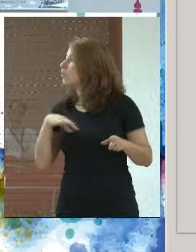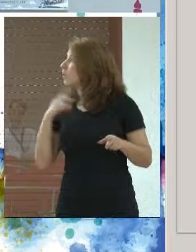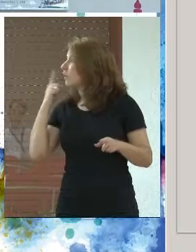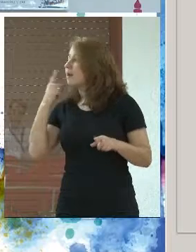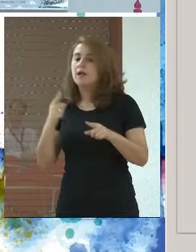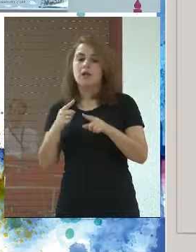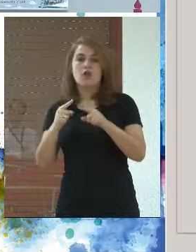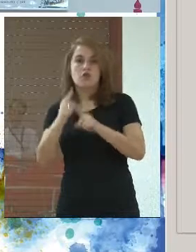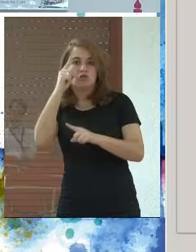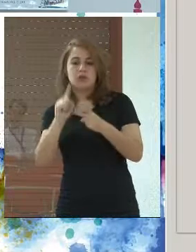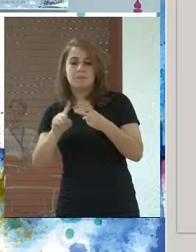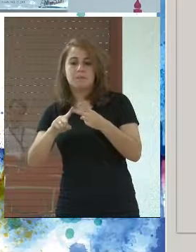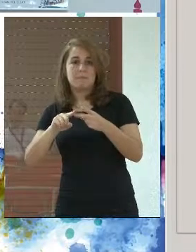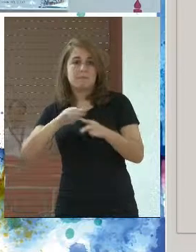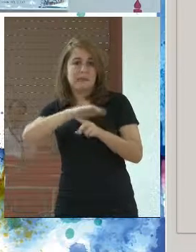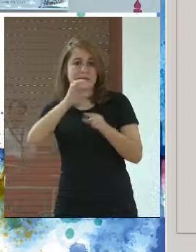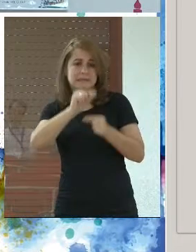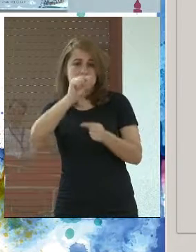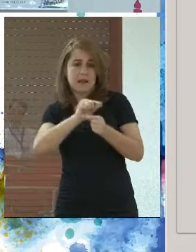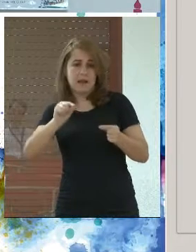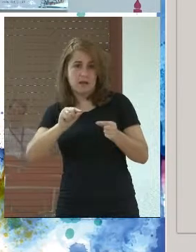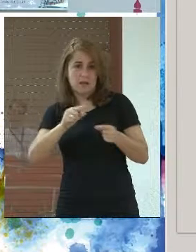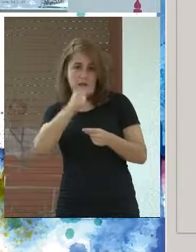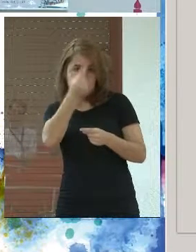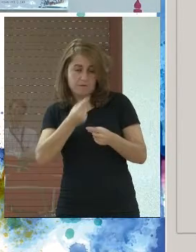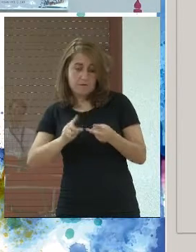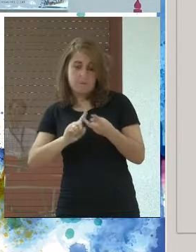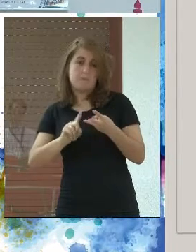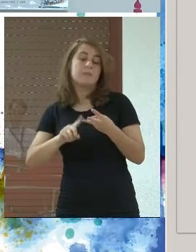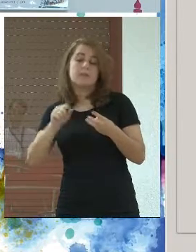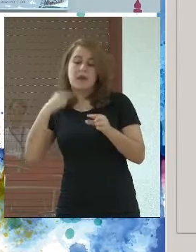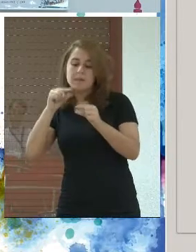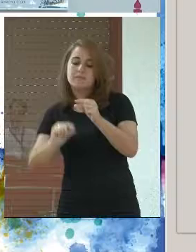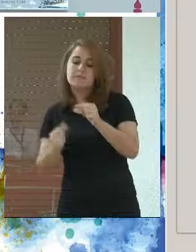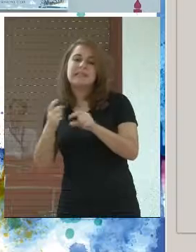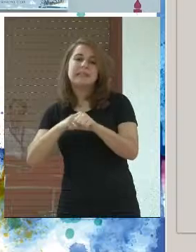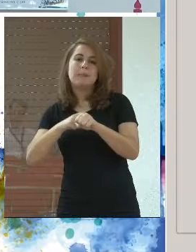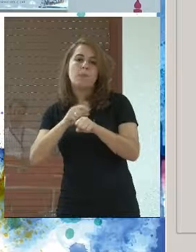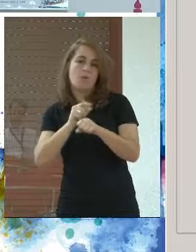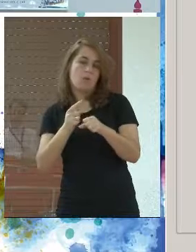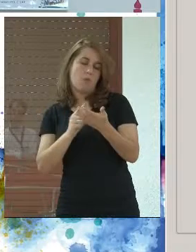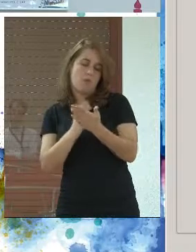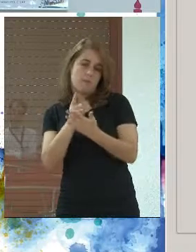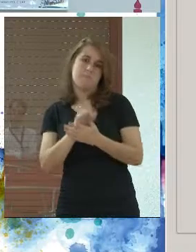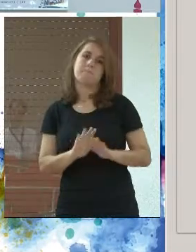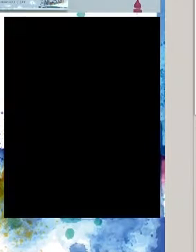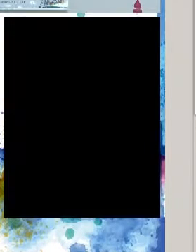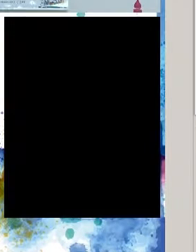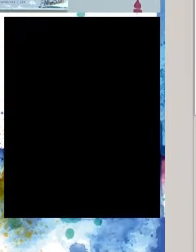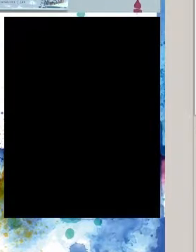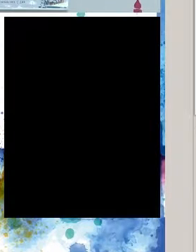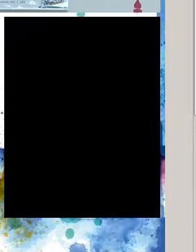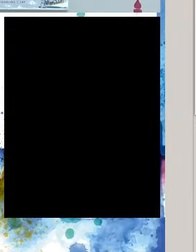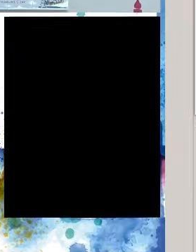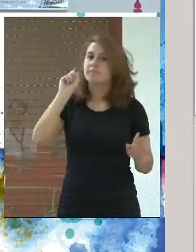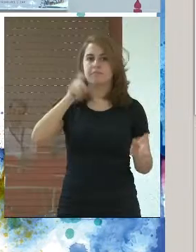I can get only the city center, the graphic scale. I can enter the text of the